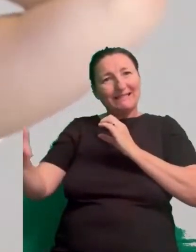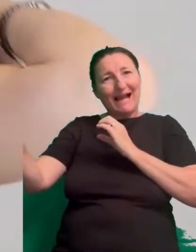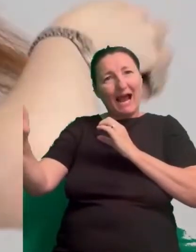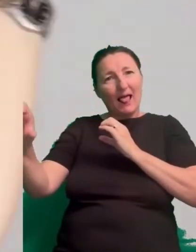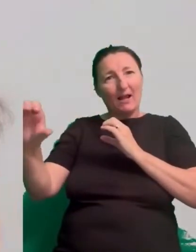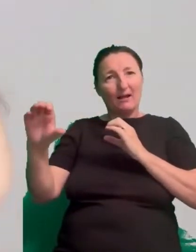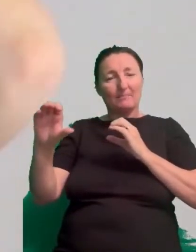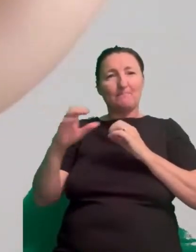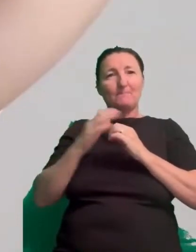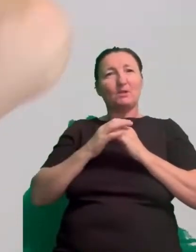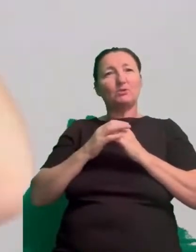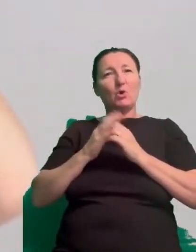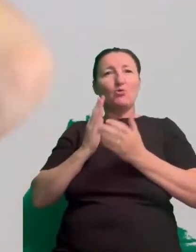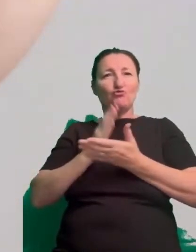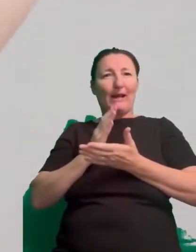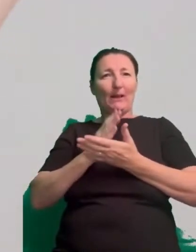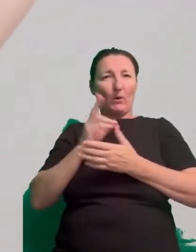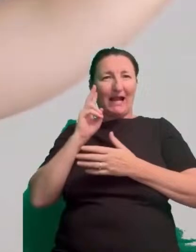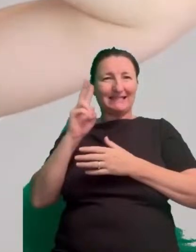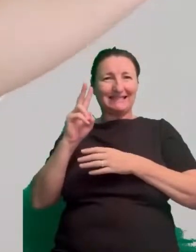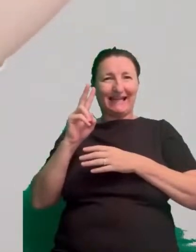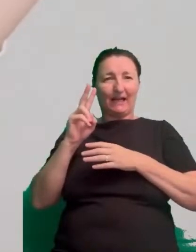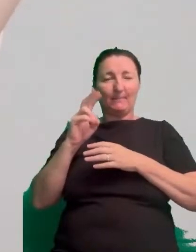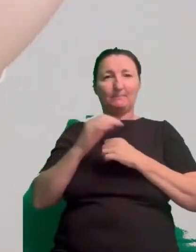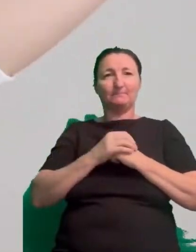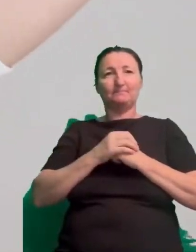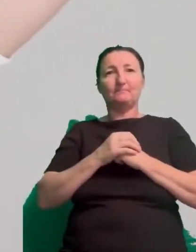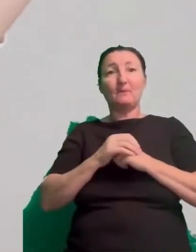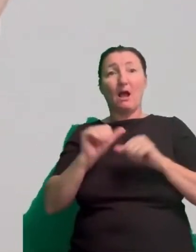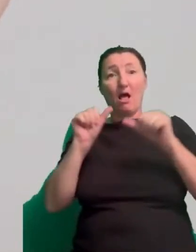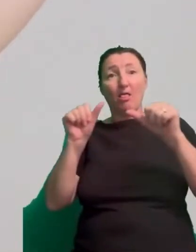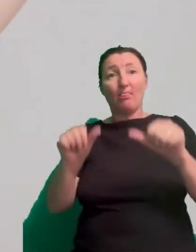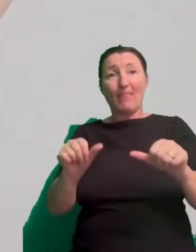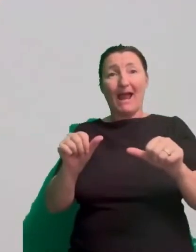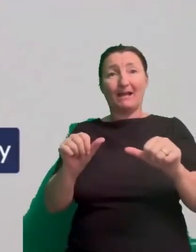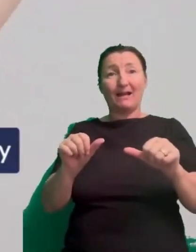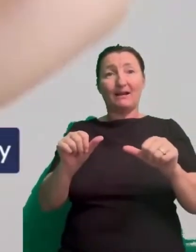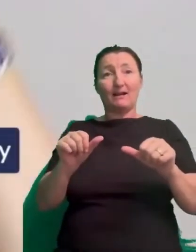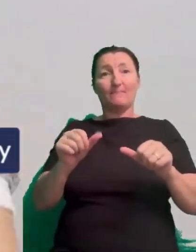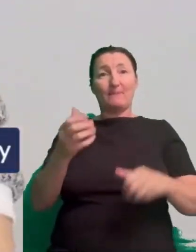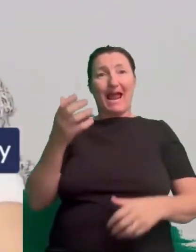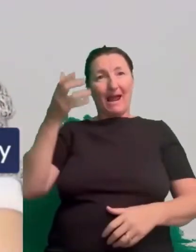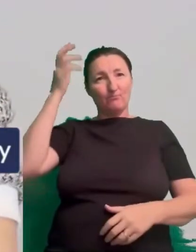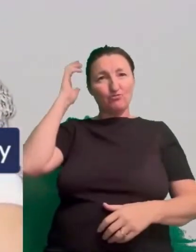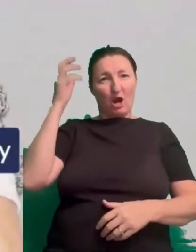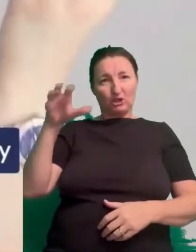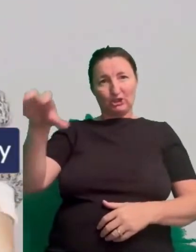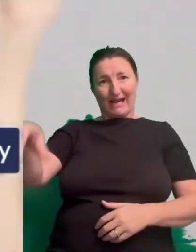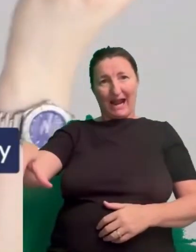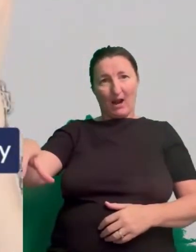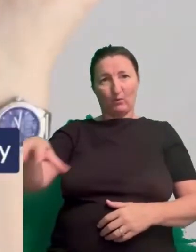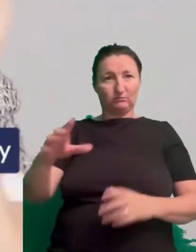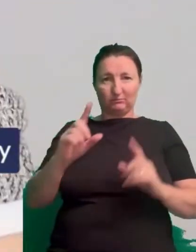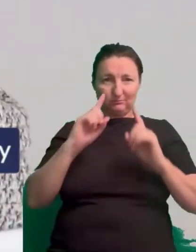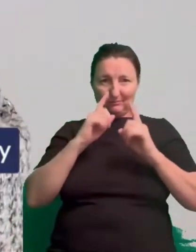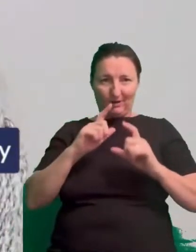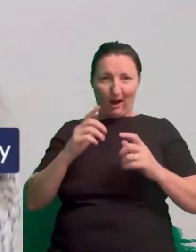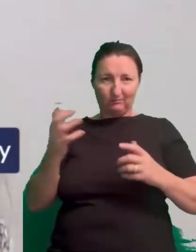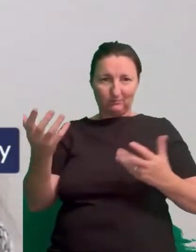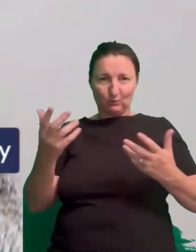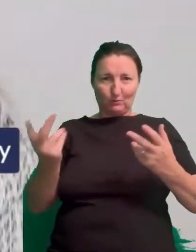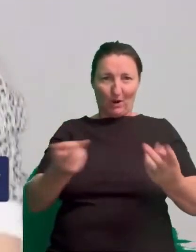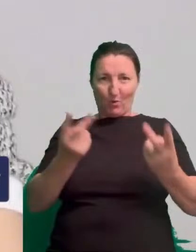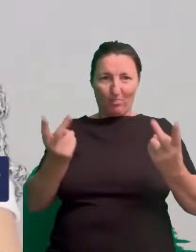sense? Not really, so it's forming a ponytail. And then what I'm going to do is I'm going to put my hairbrush down because I can't